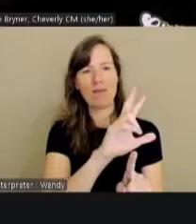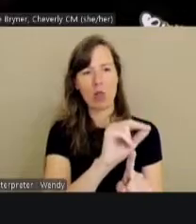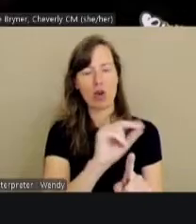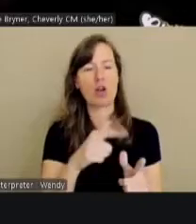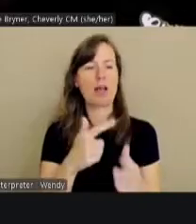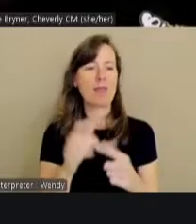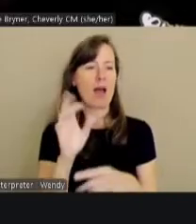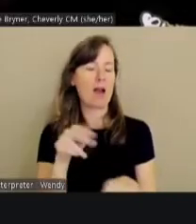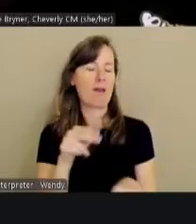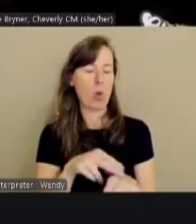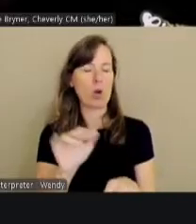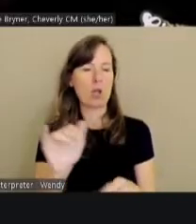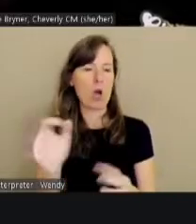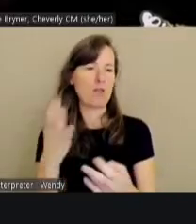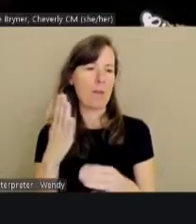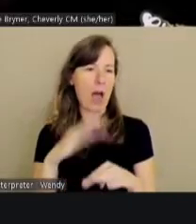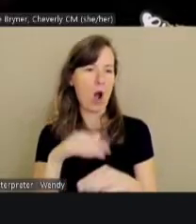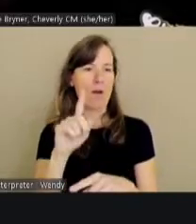reader like that.